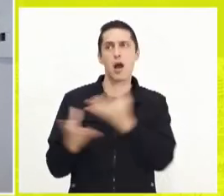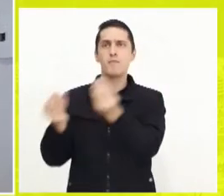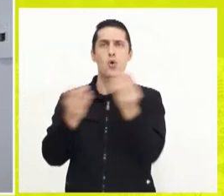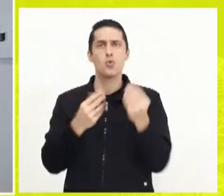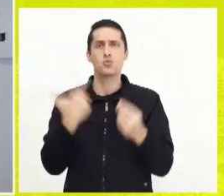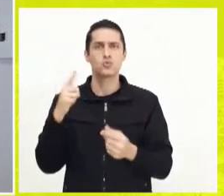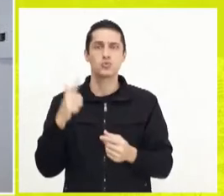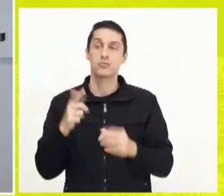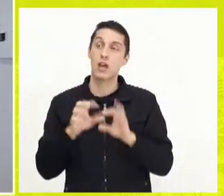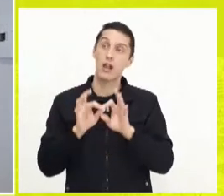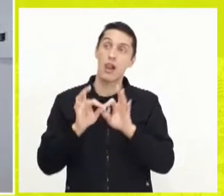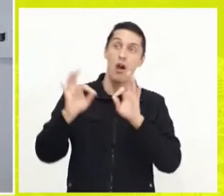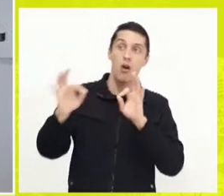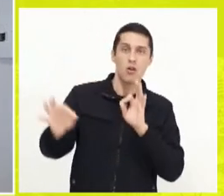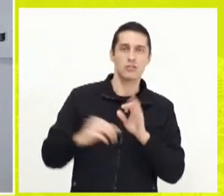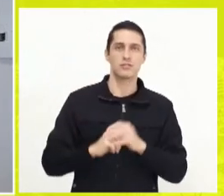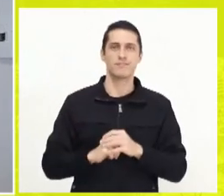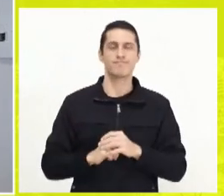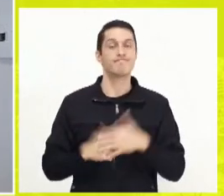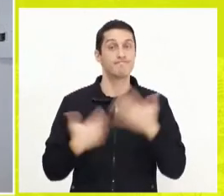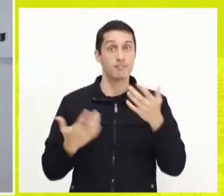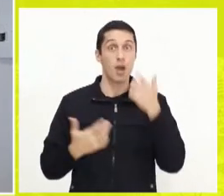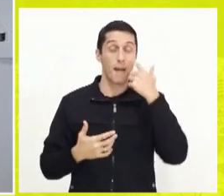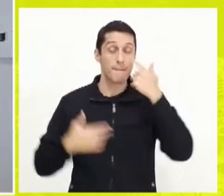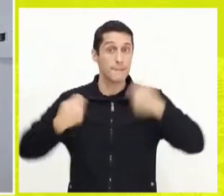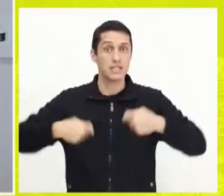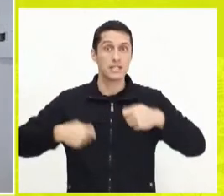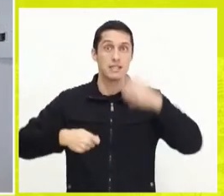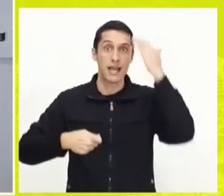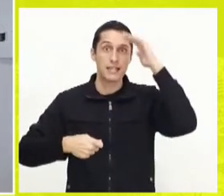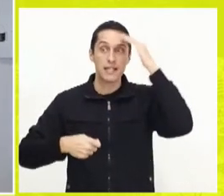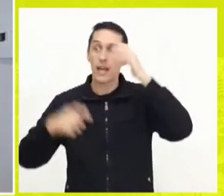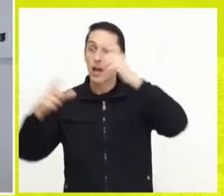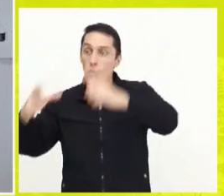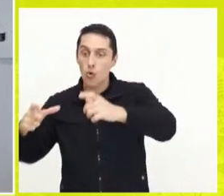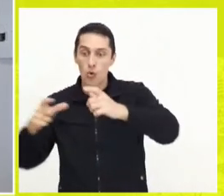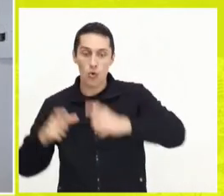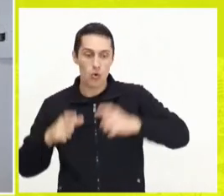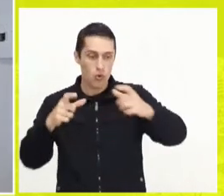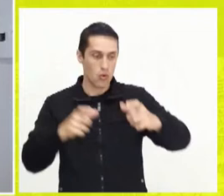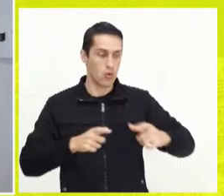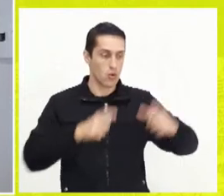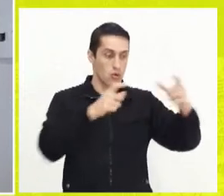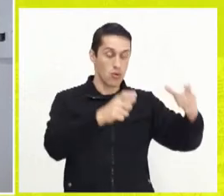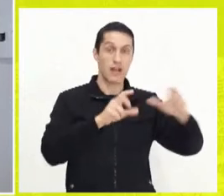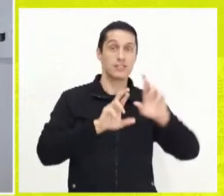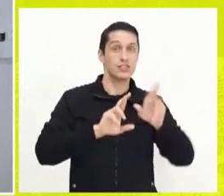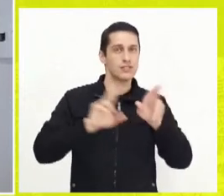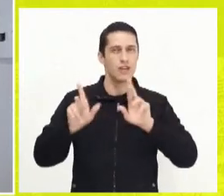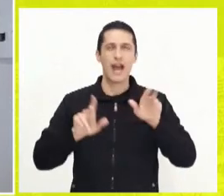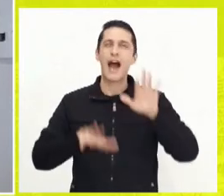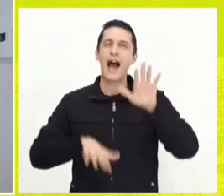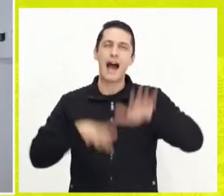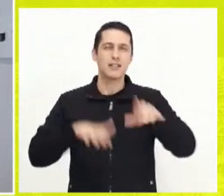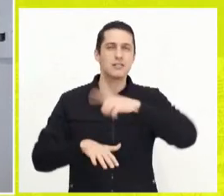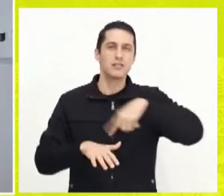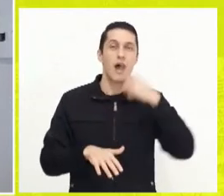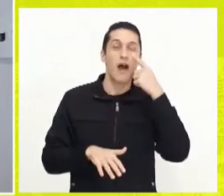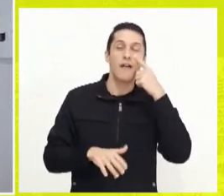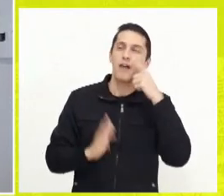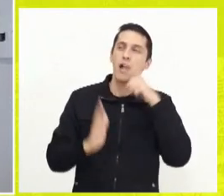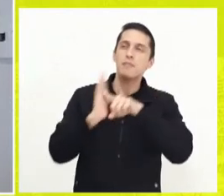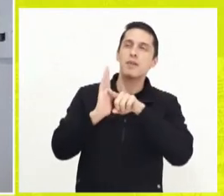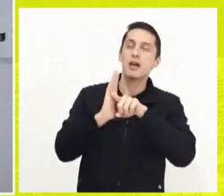the specificities of each place the more we are always looking outside to different experiences in the united